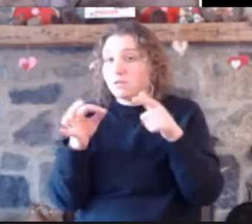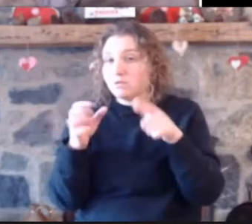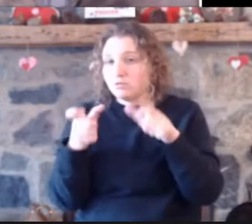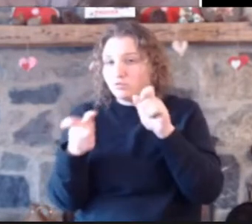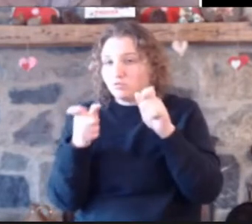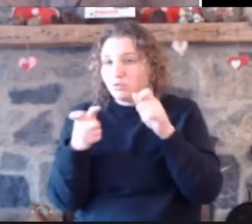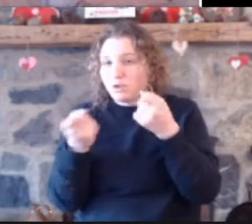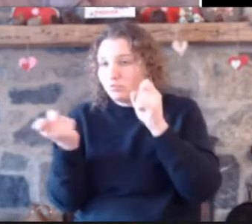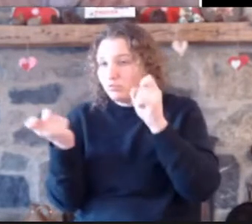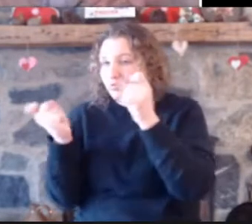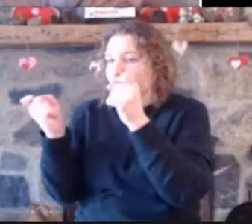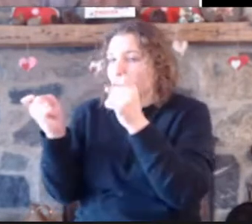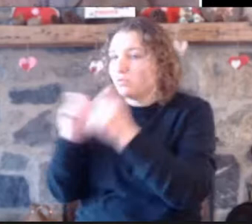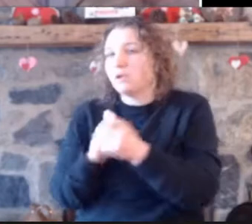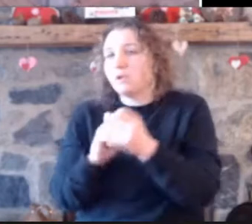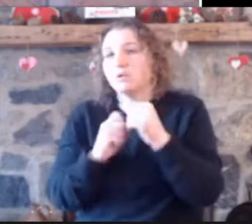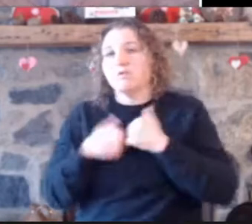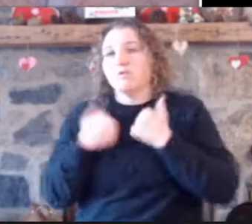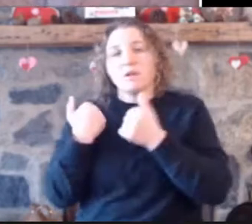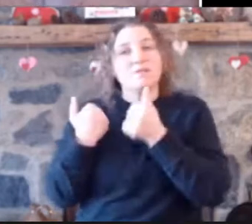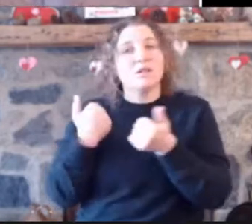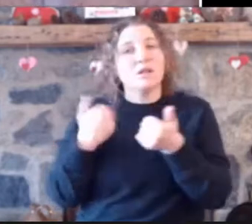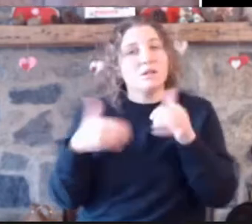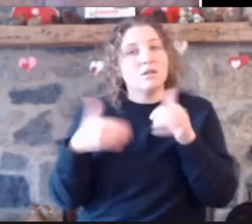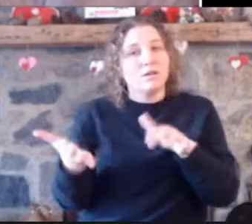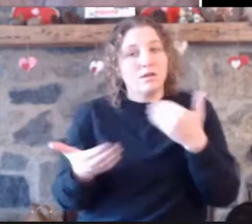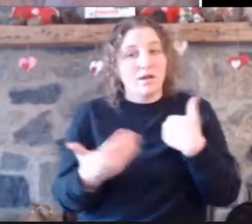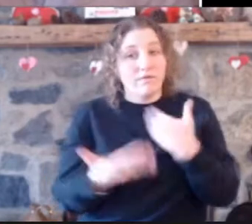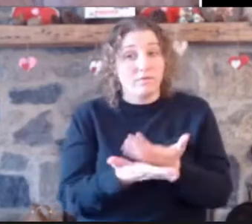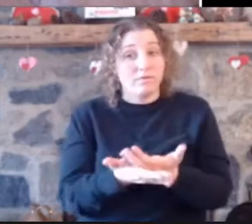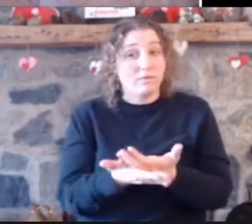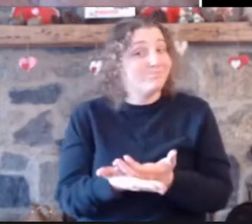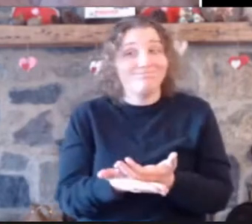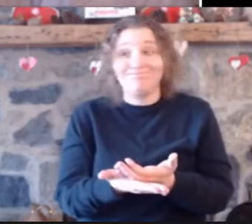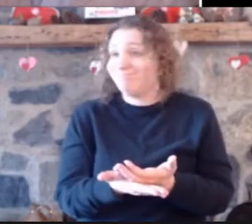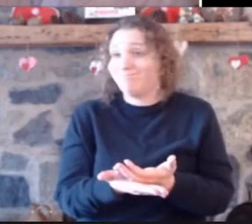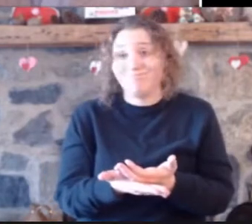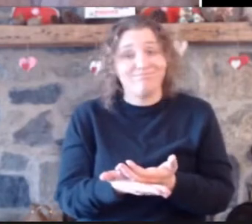these traits that didn't quite make it, that died, and we have it as evidence?